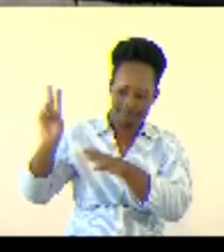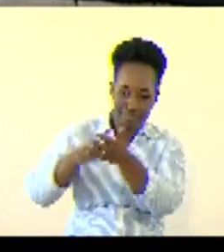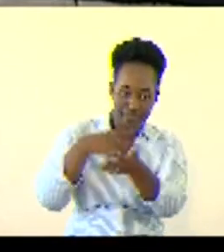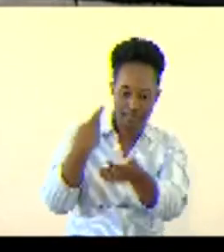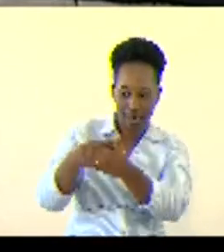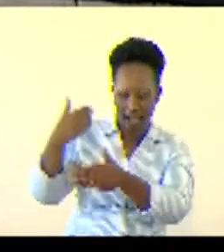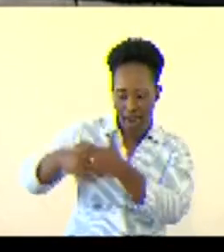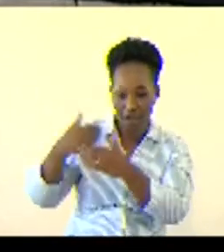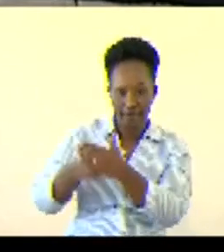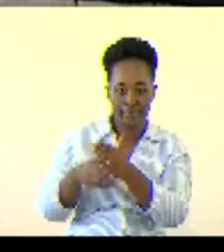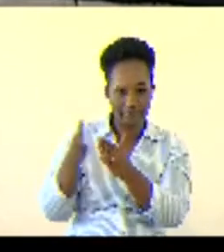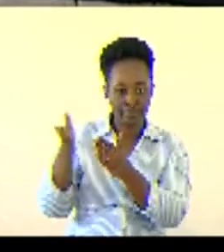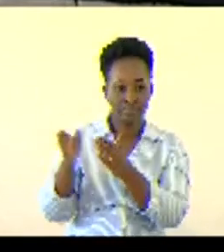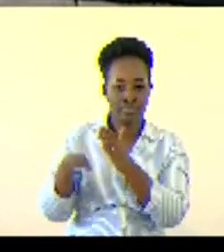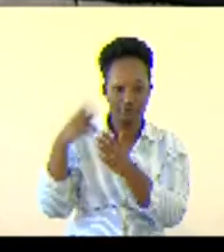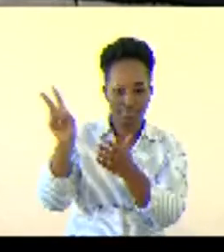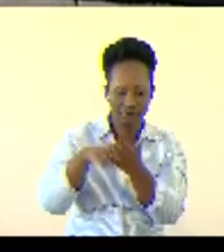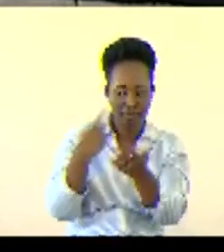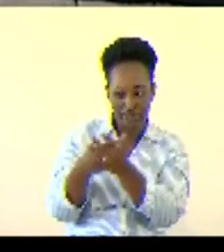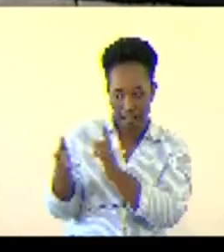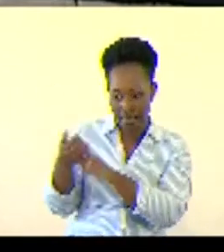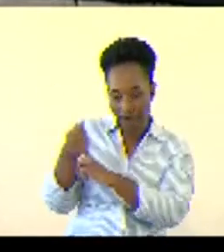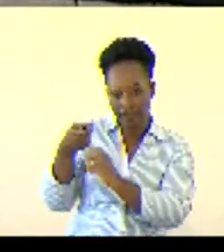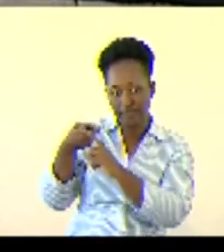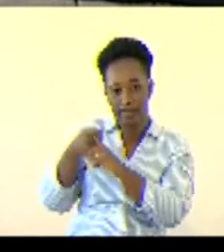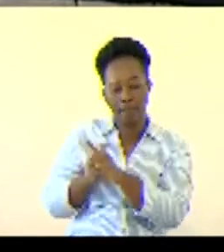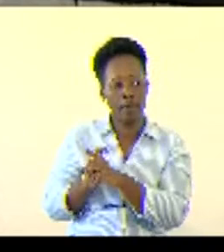substances, and after folding, they are going to be taken from